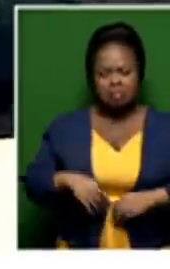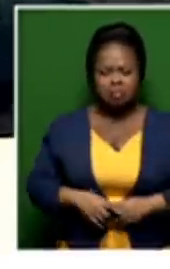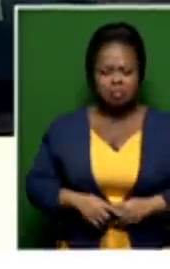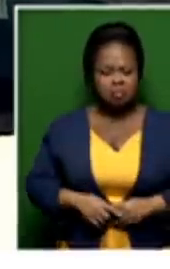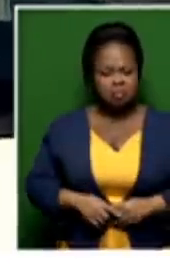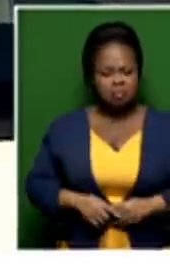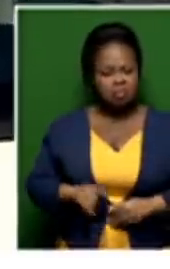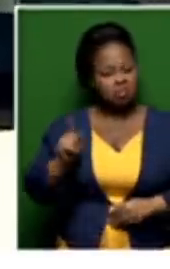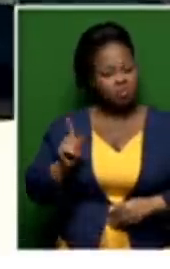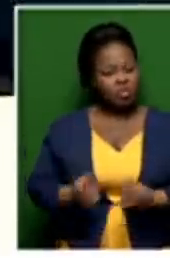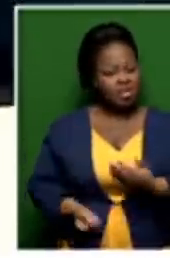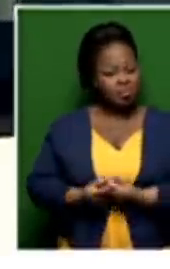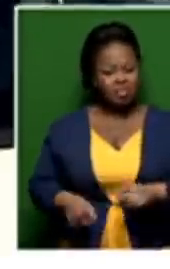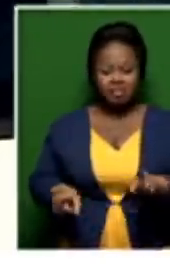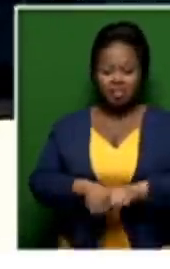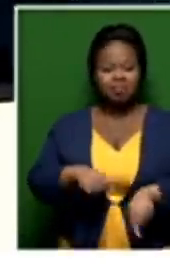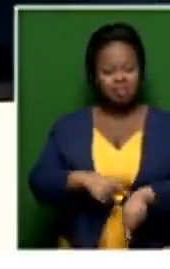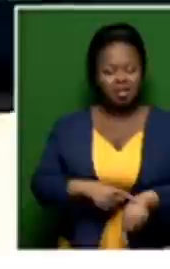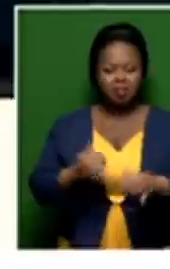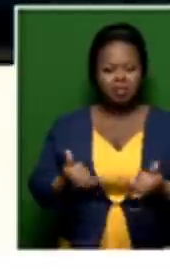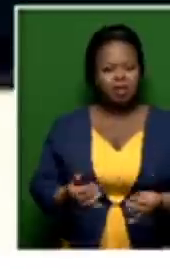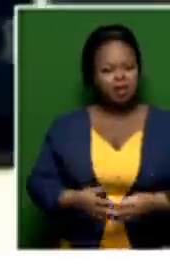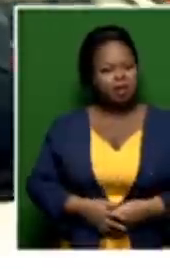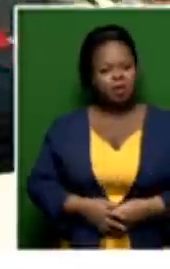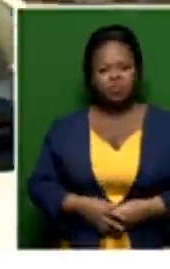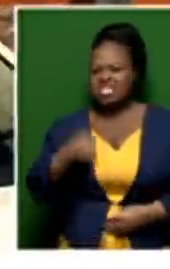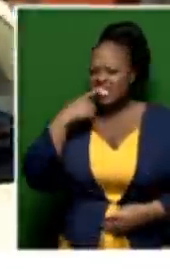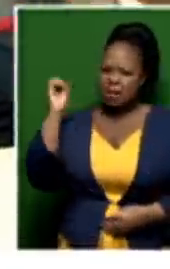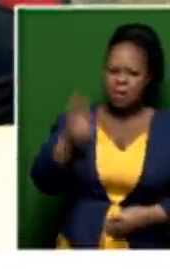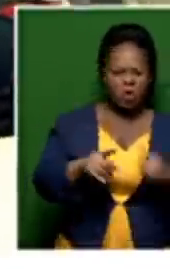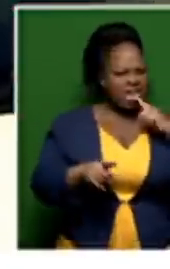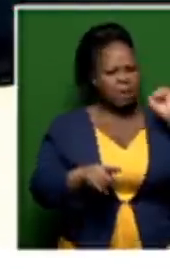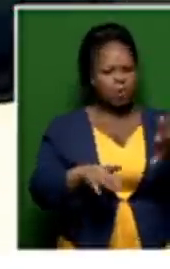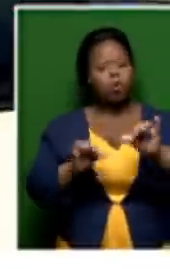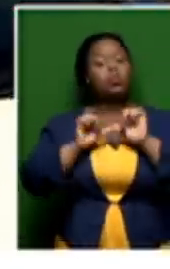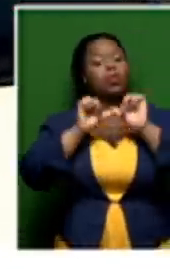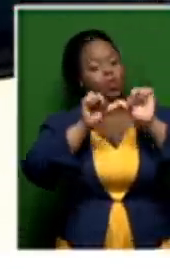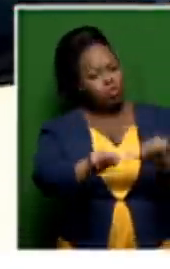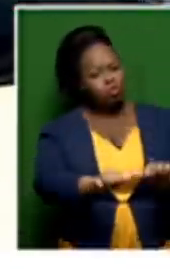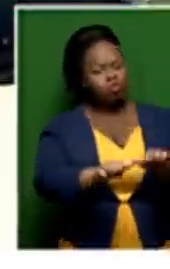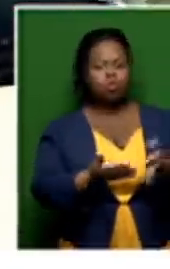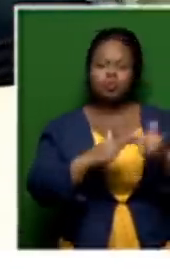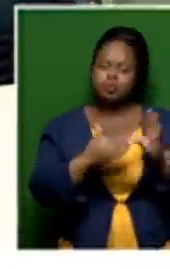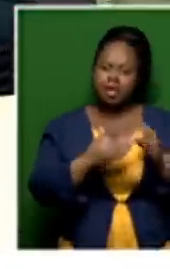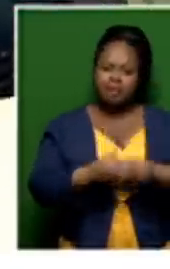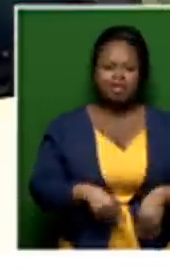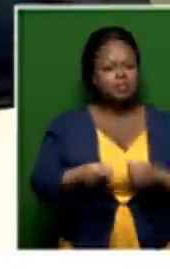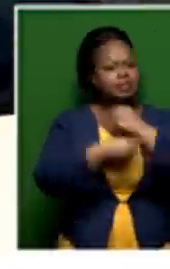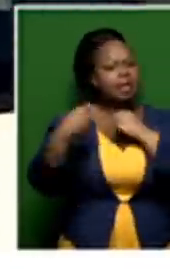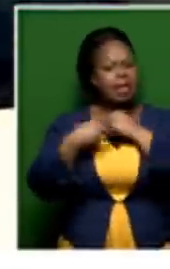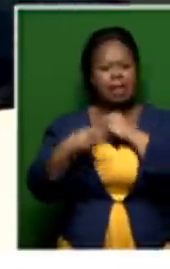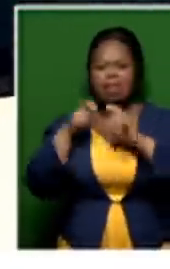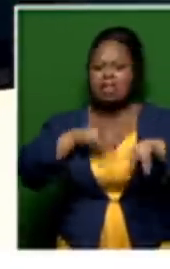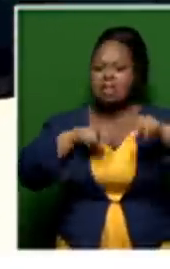And while that takes place, the pelting of stones continues. The looting